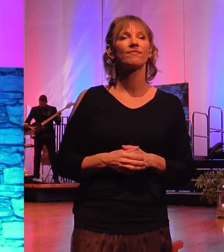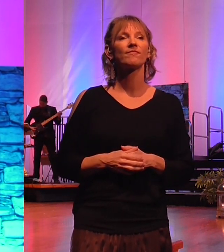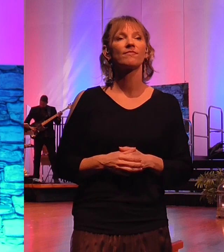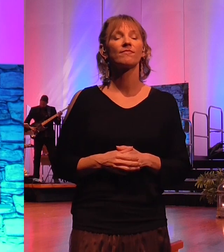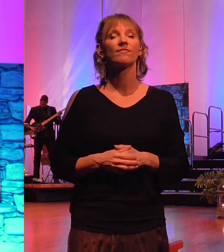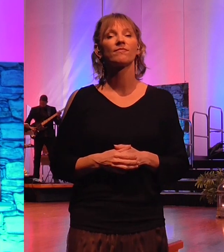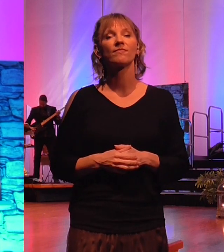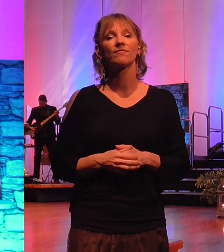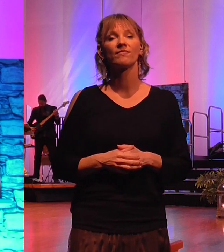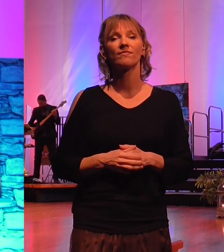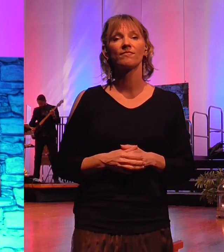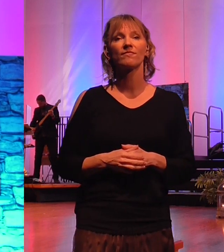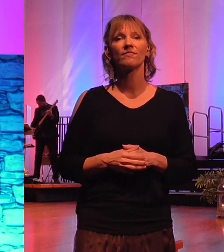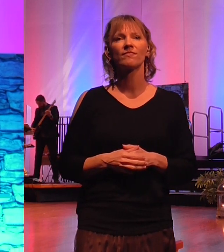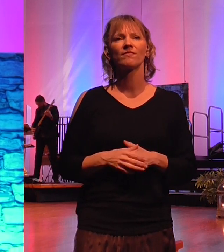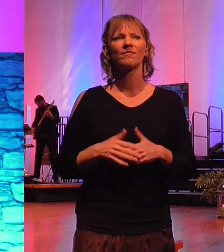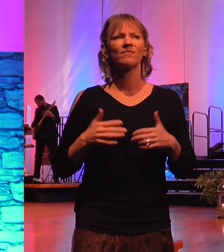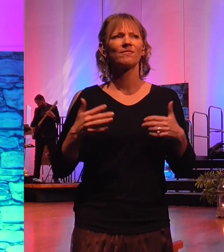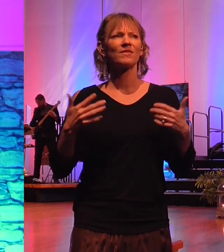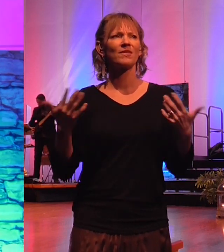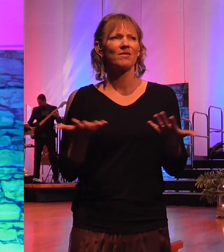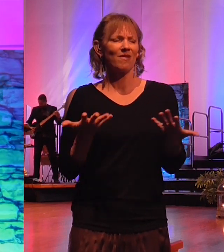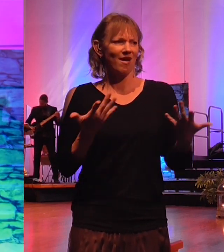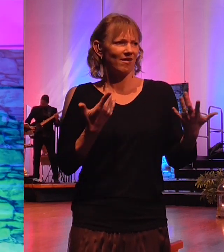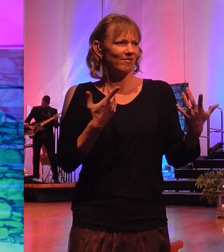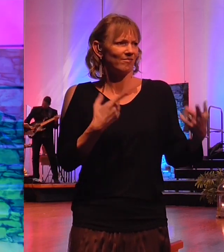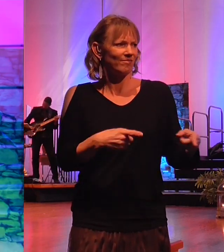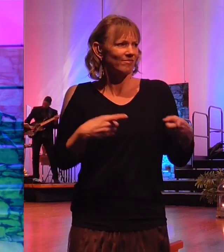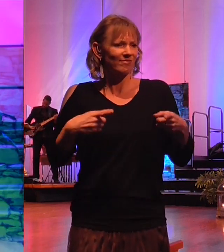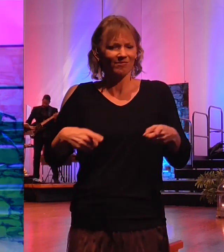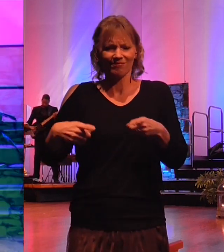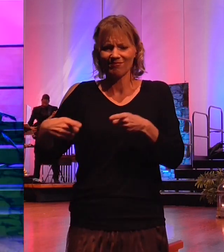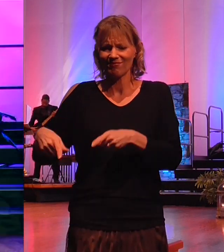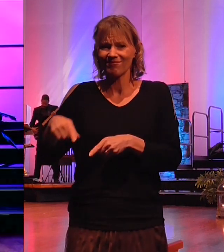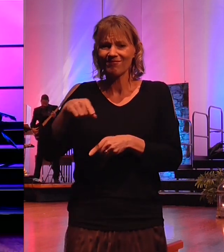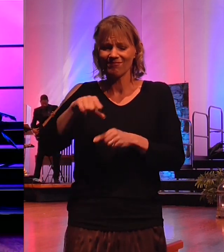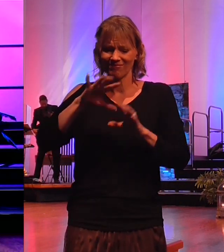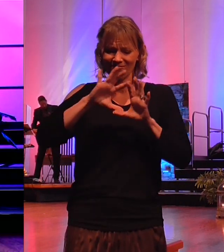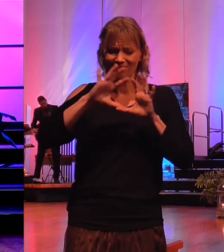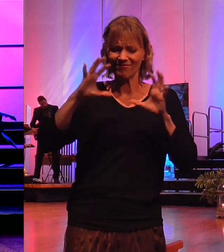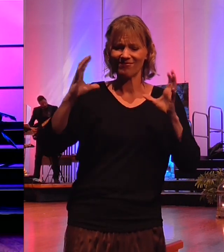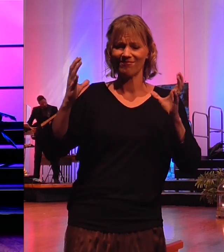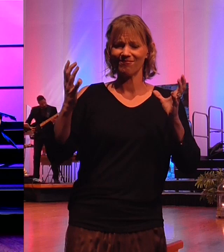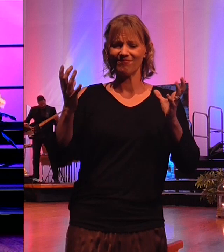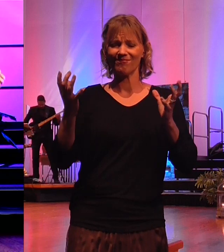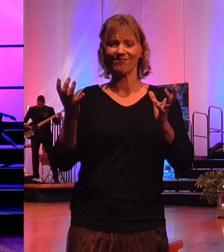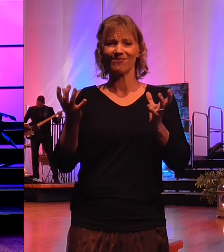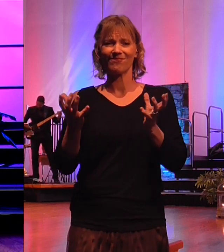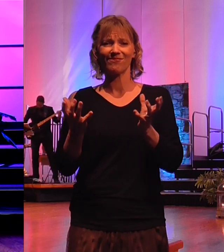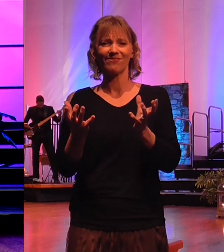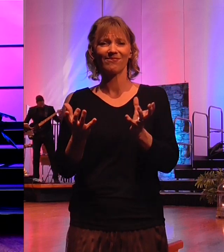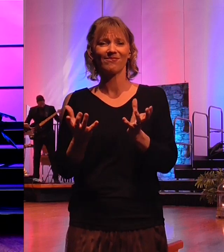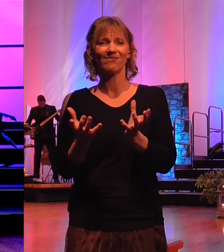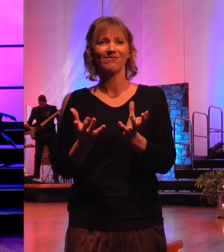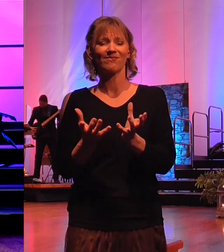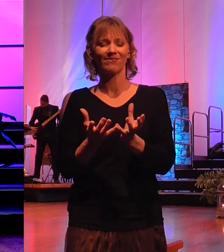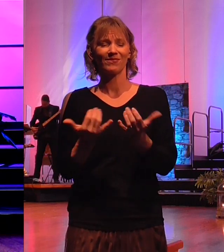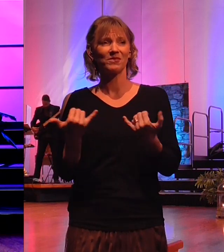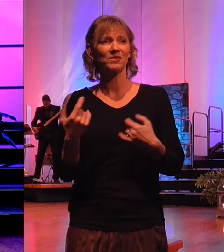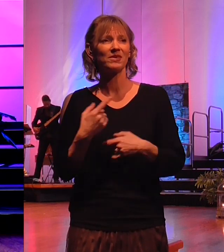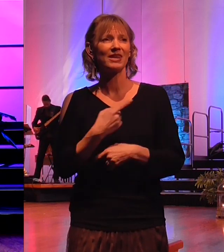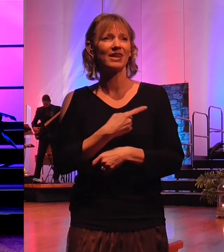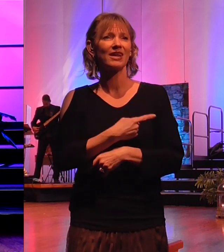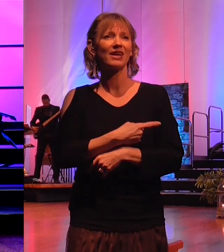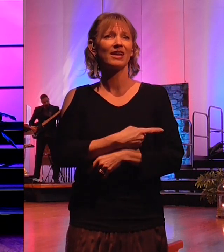What's going on in this world today? Where do we fit?